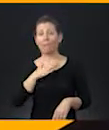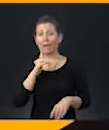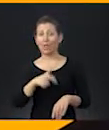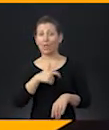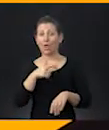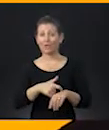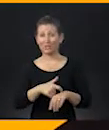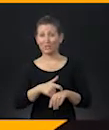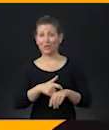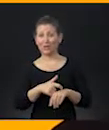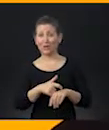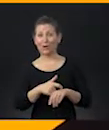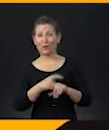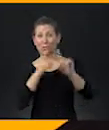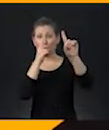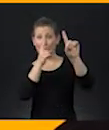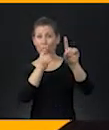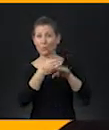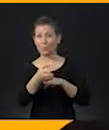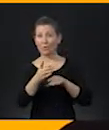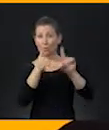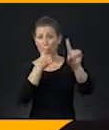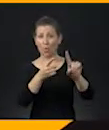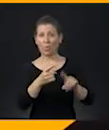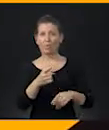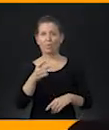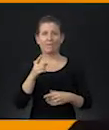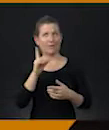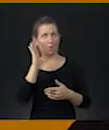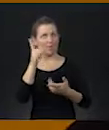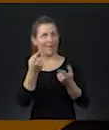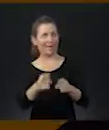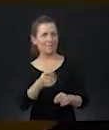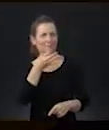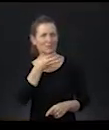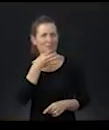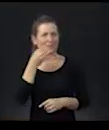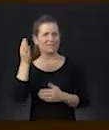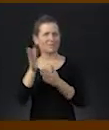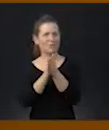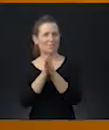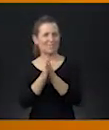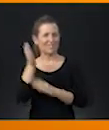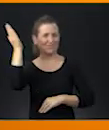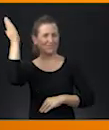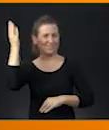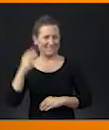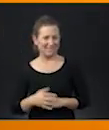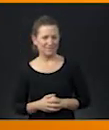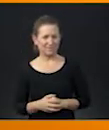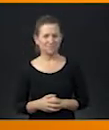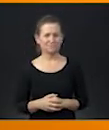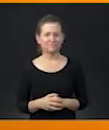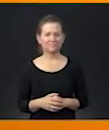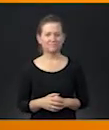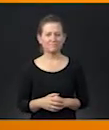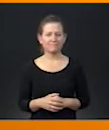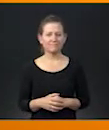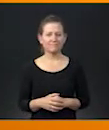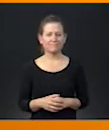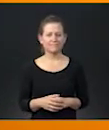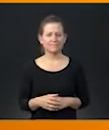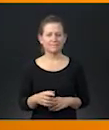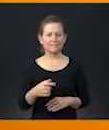which is coming to fruition very rapidly, is motivational speaking. I